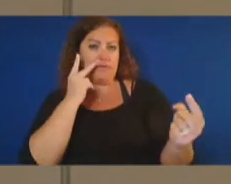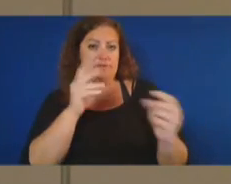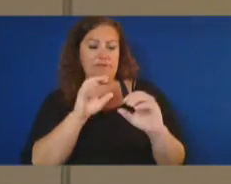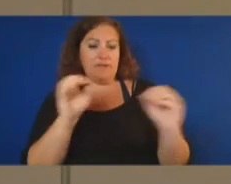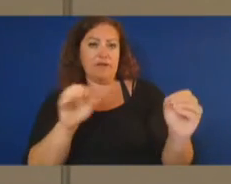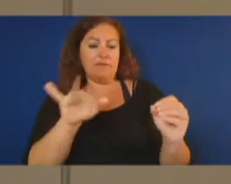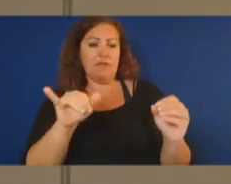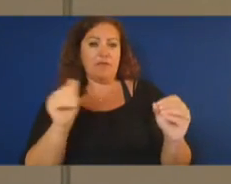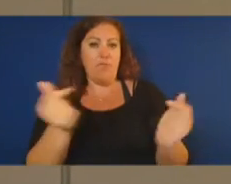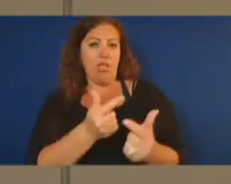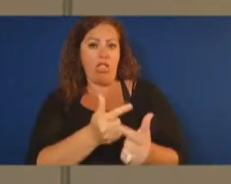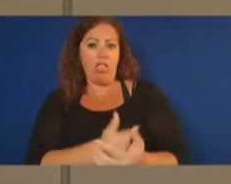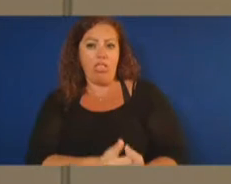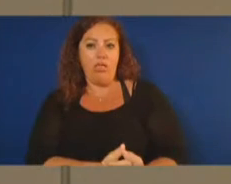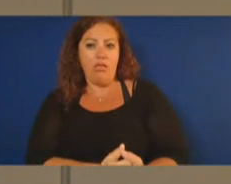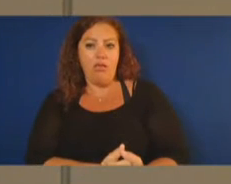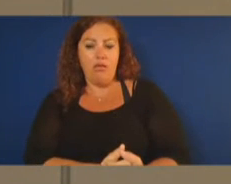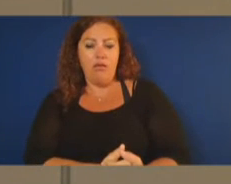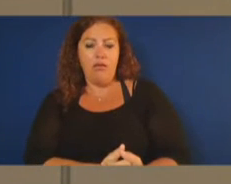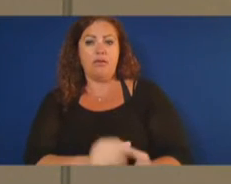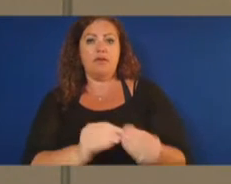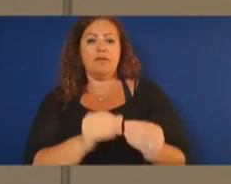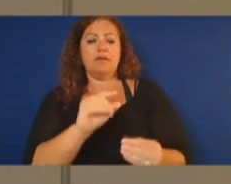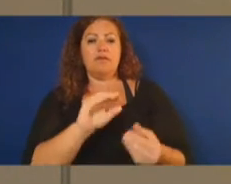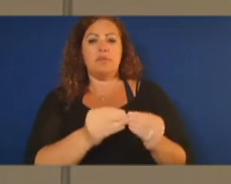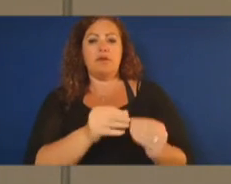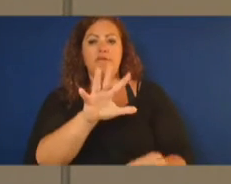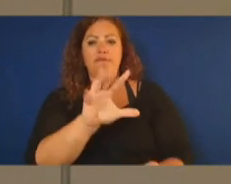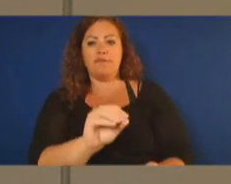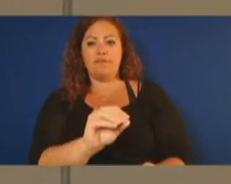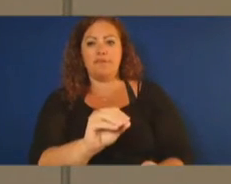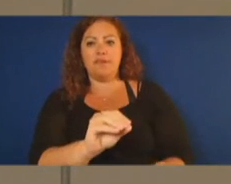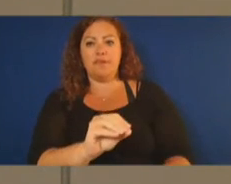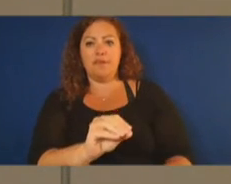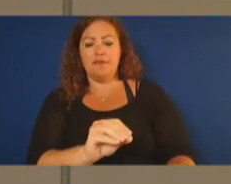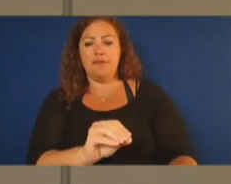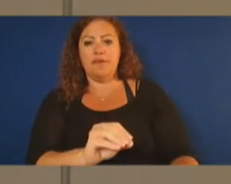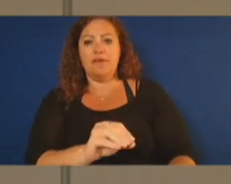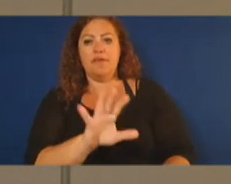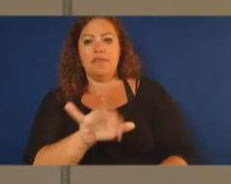unanimous we'll move on to item number 50 Reon position